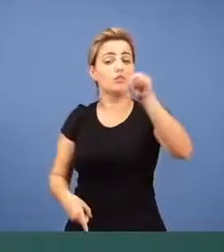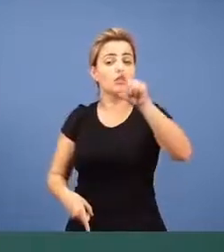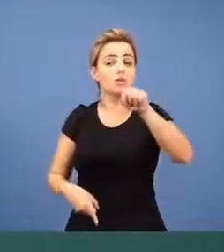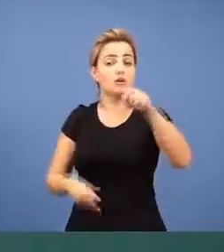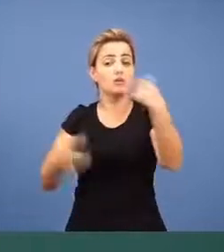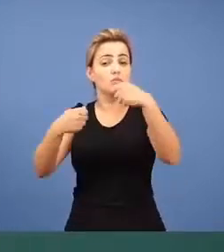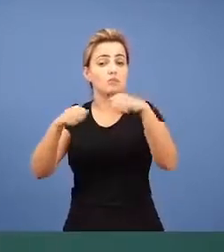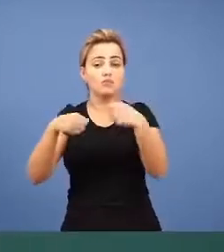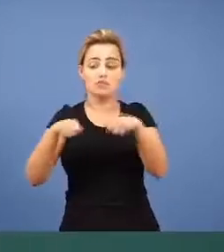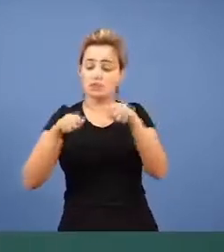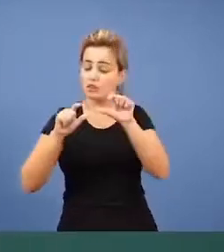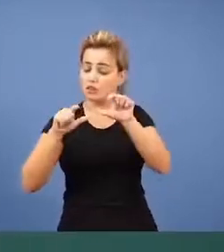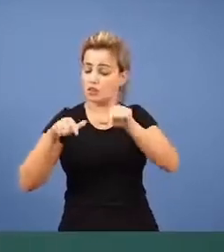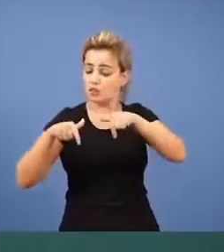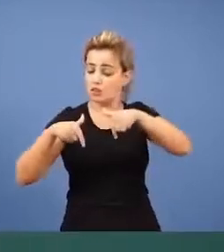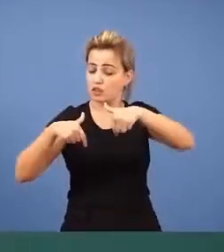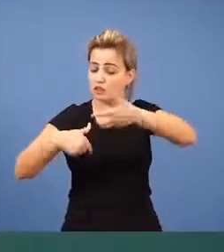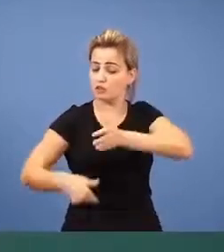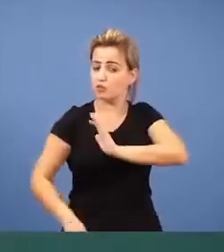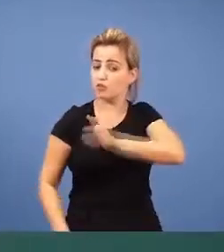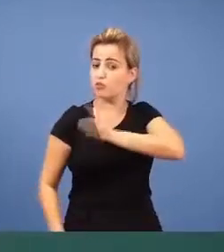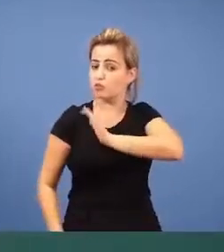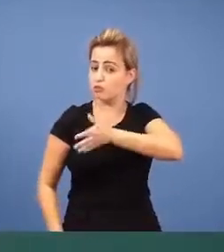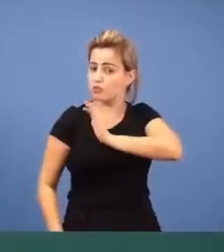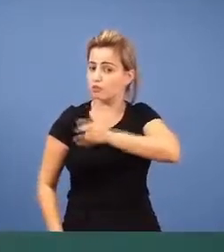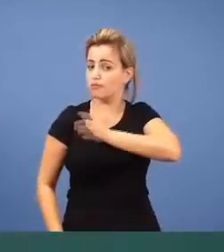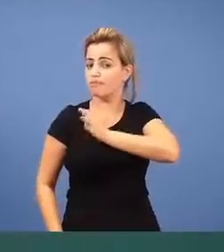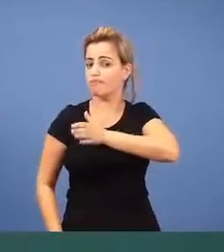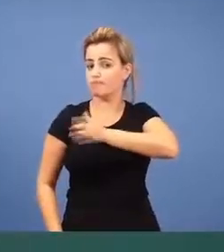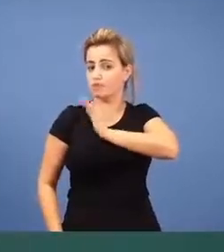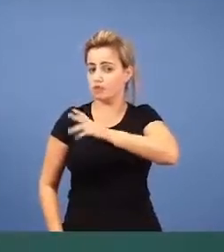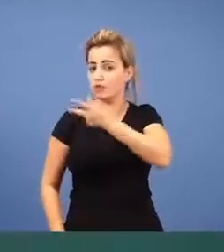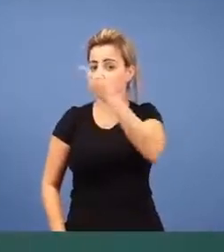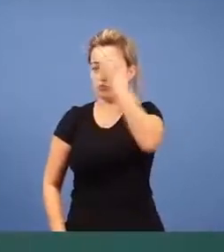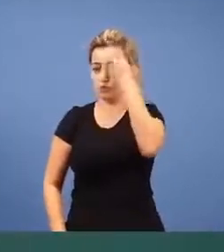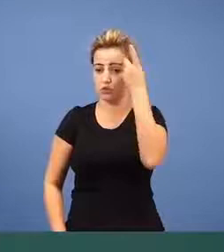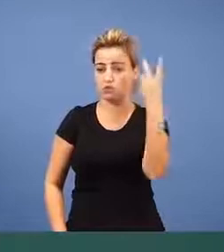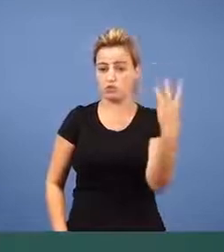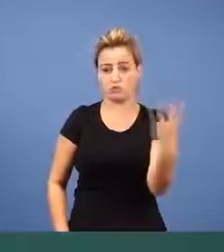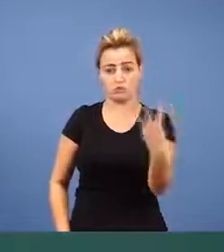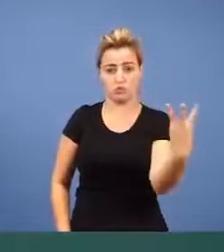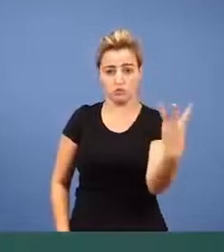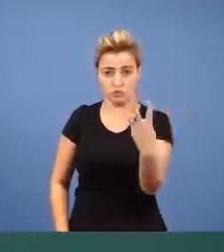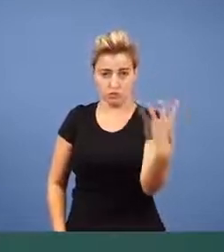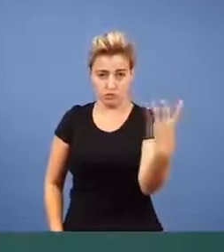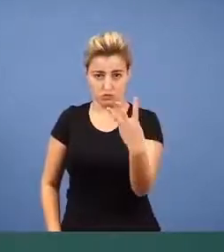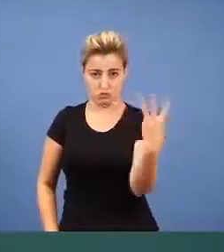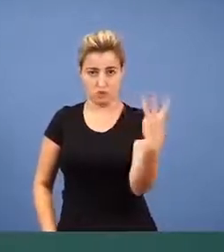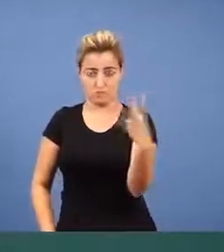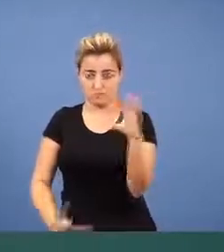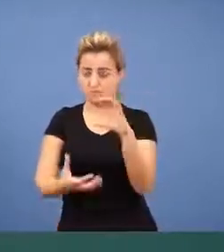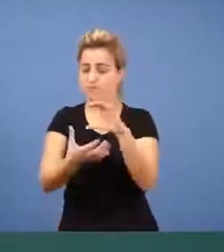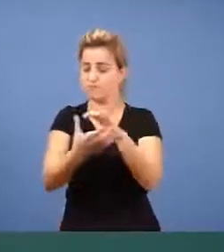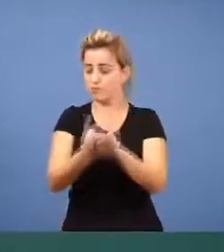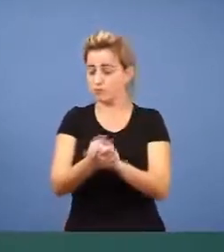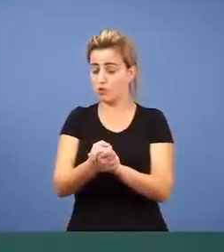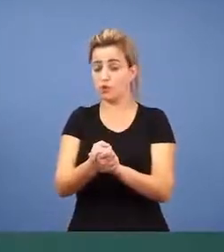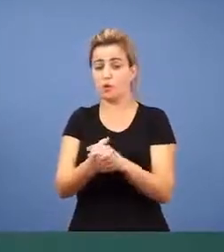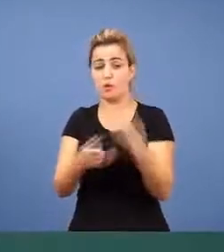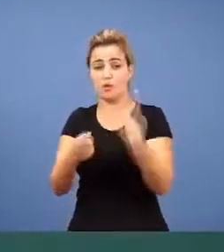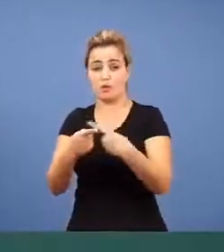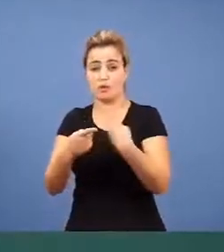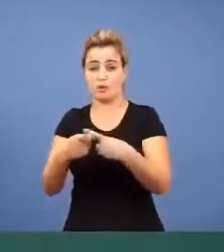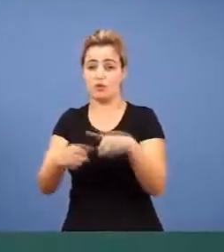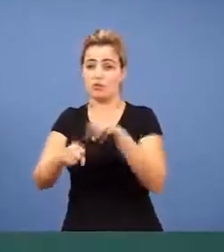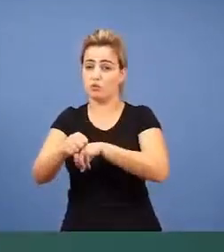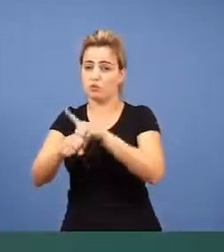Lord was for the angels to touch on these couples who are here, on these homes, because it was a great deliverance that